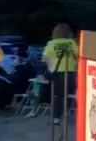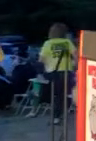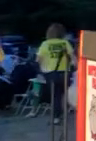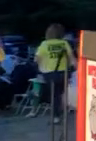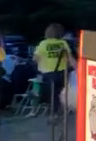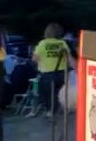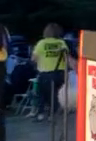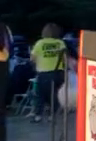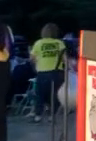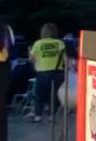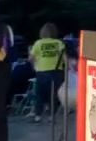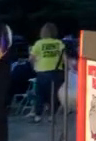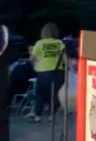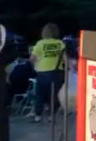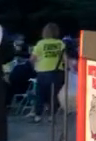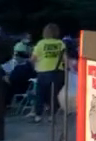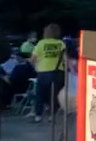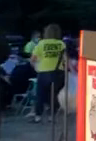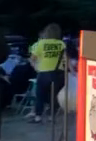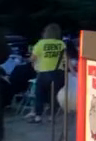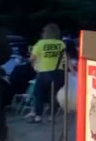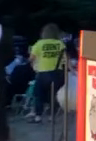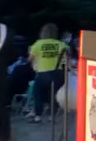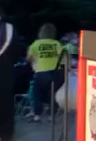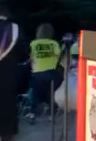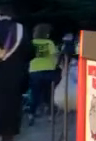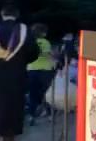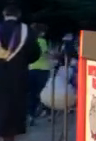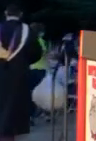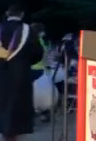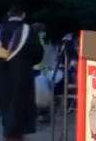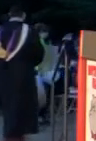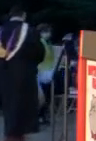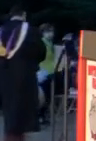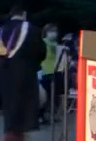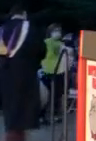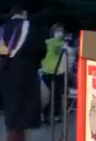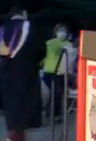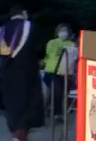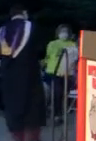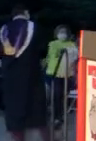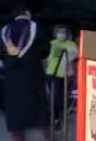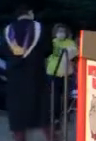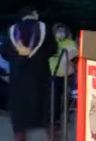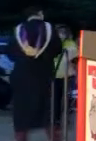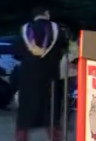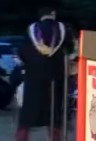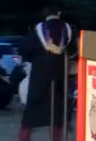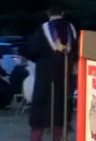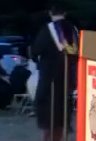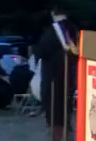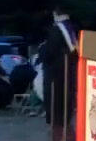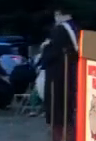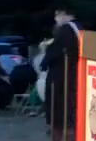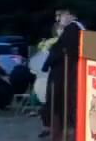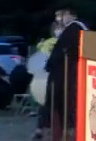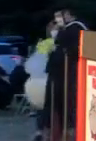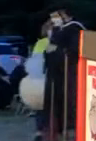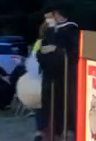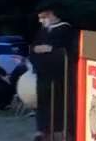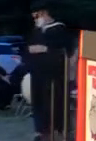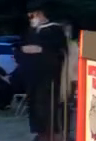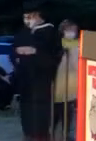others. Number four, listen to your heart more than your head. It knows what is right and what makes you